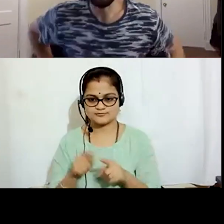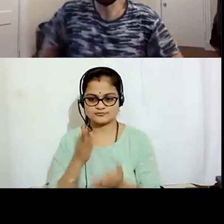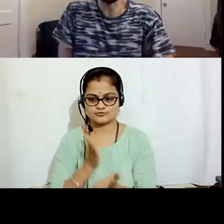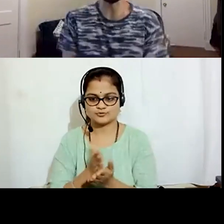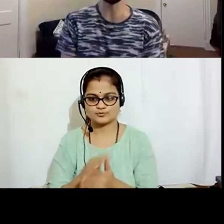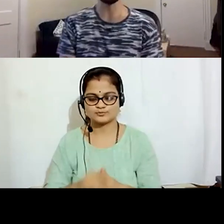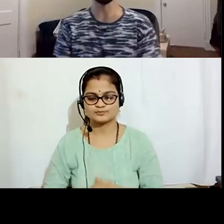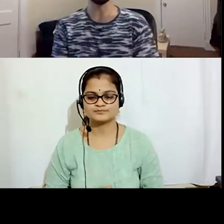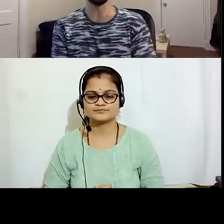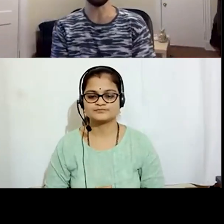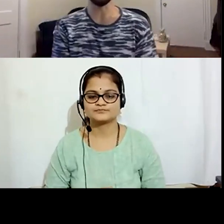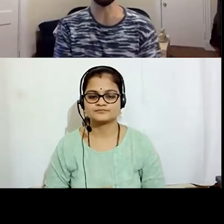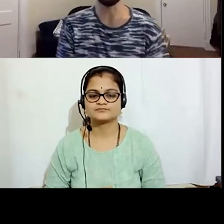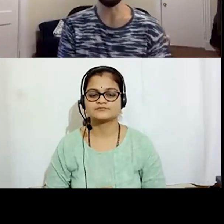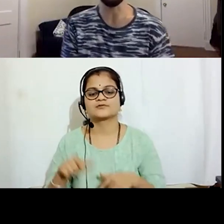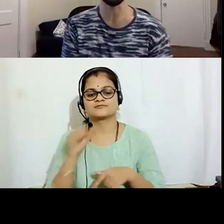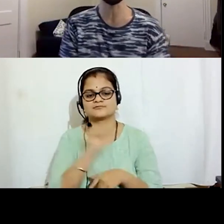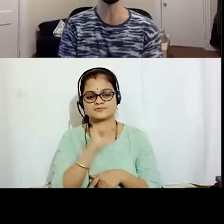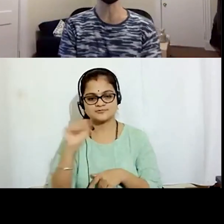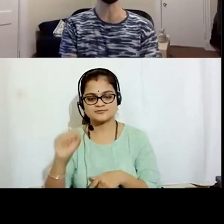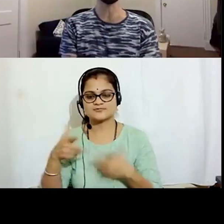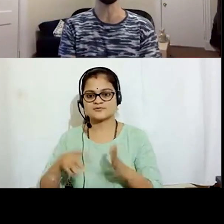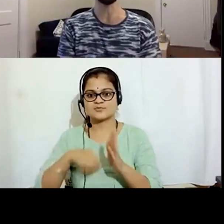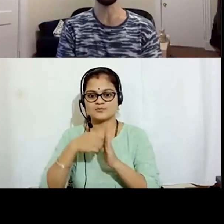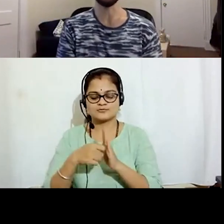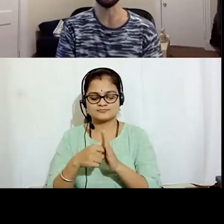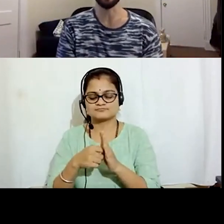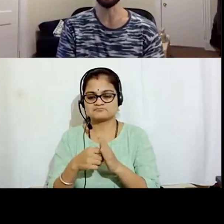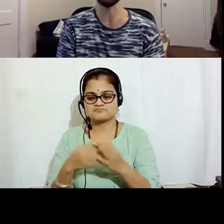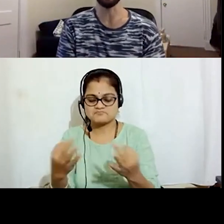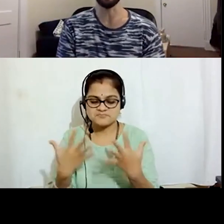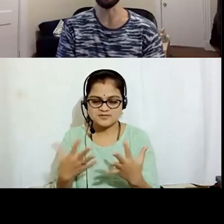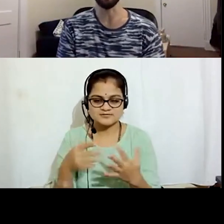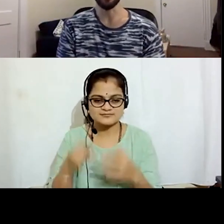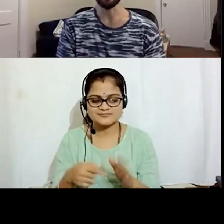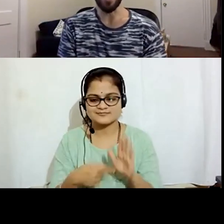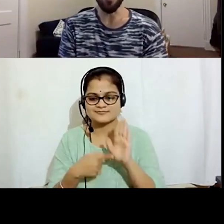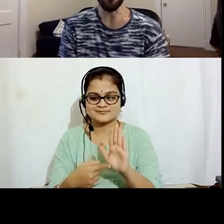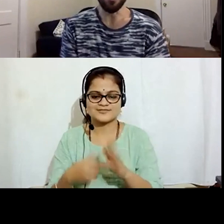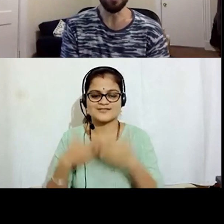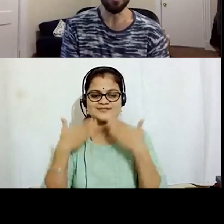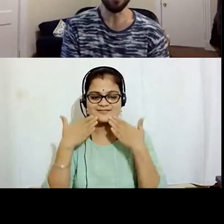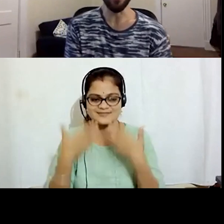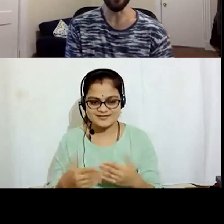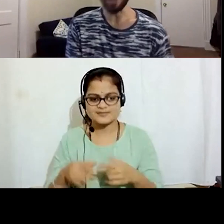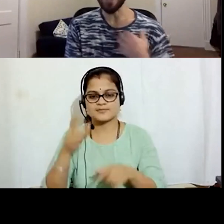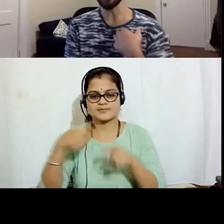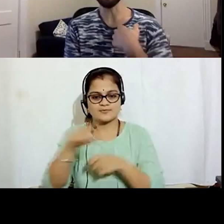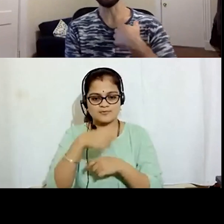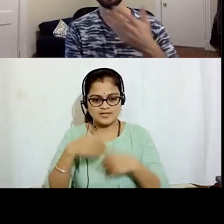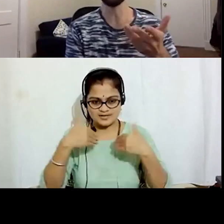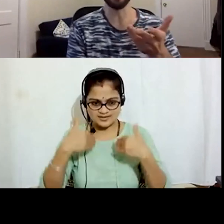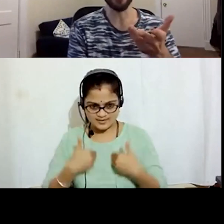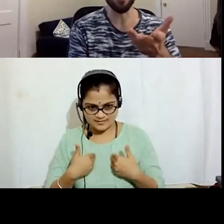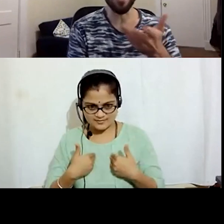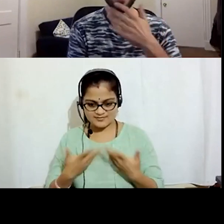So I thank you all for sharing your amazing projects with us. I think um, now all the people know what I